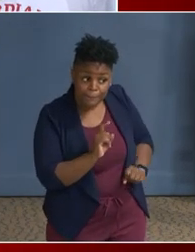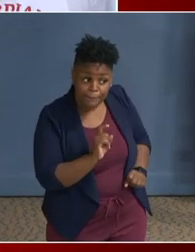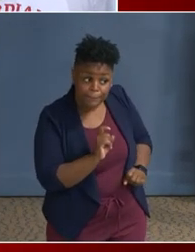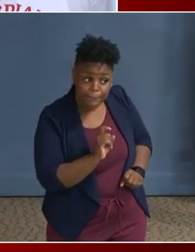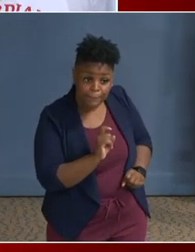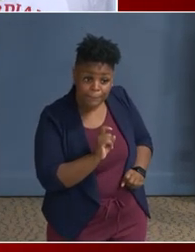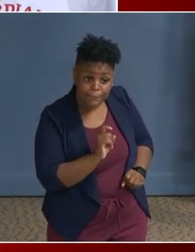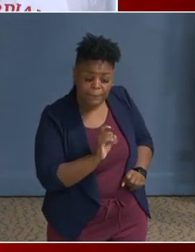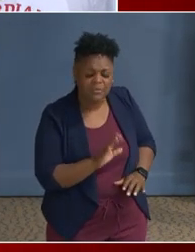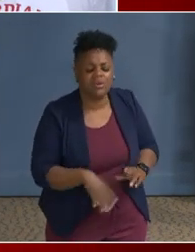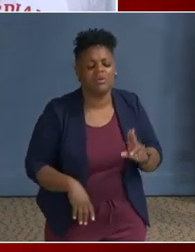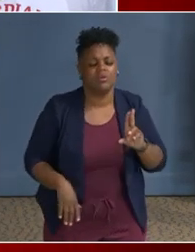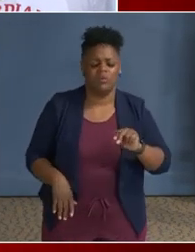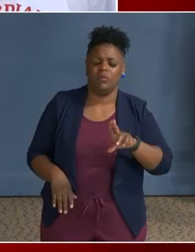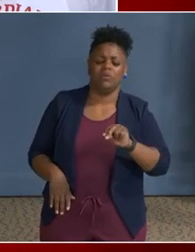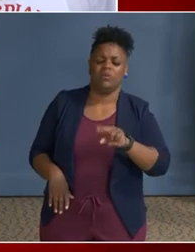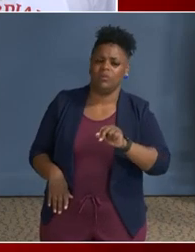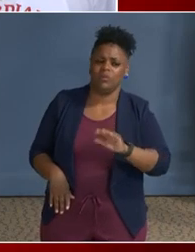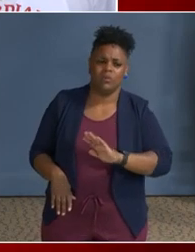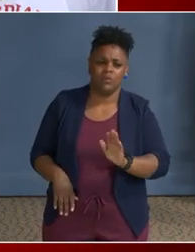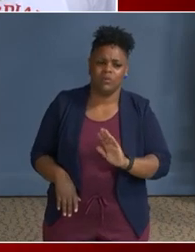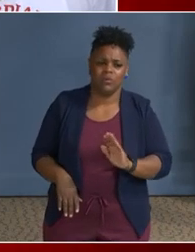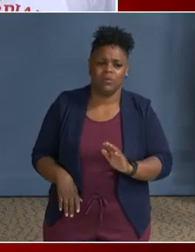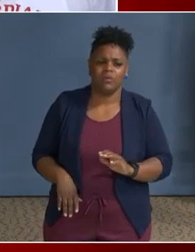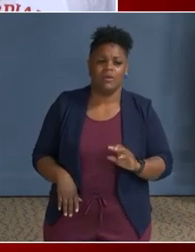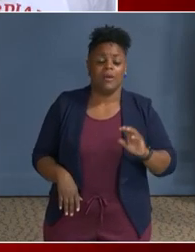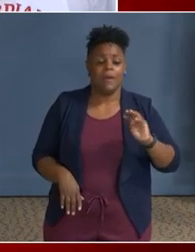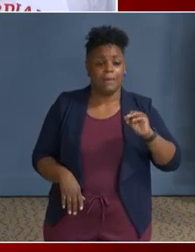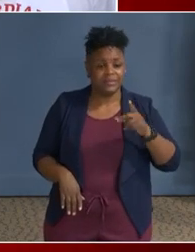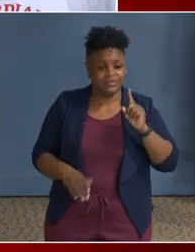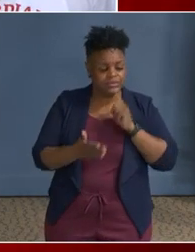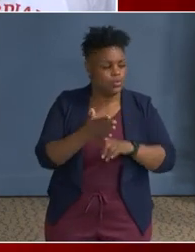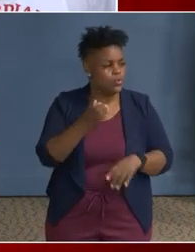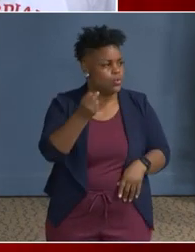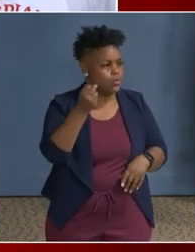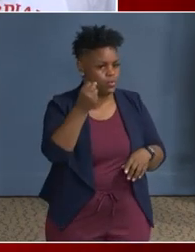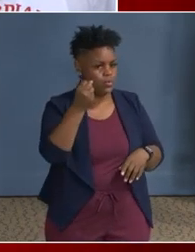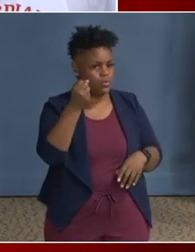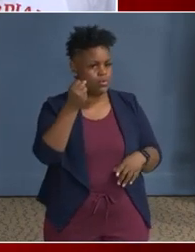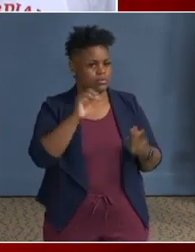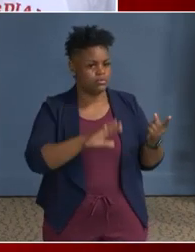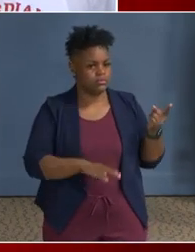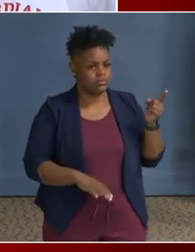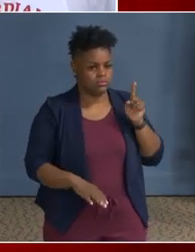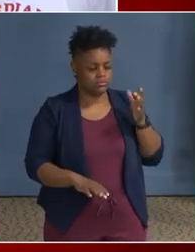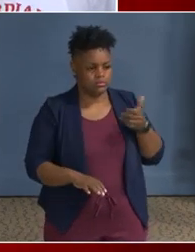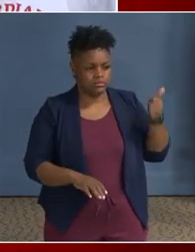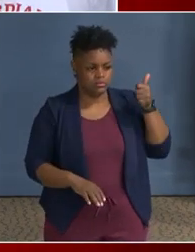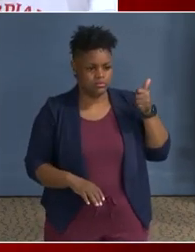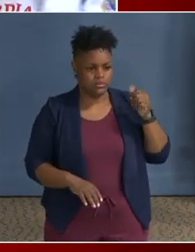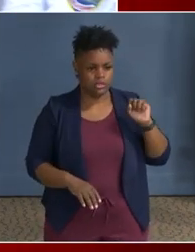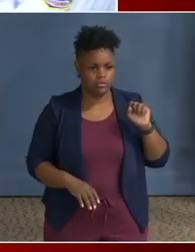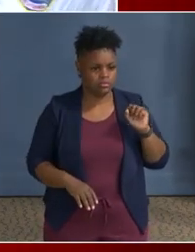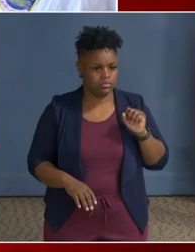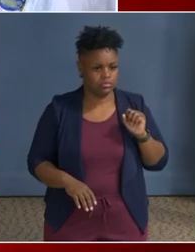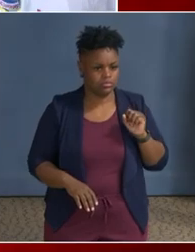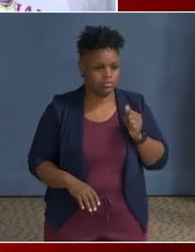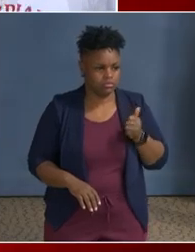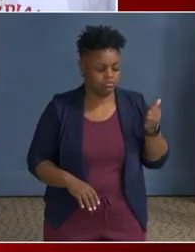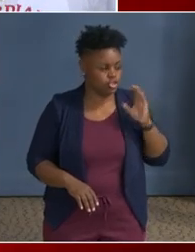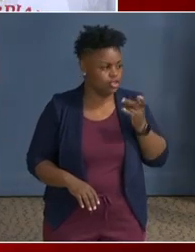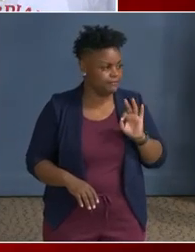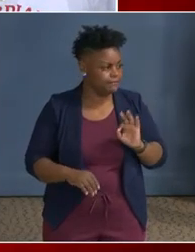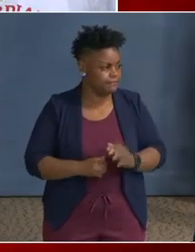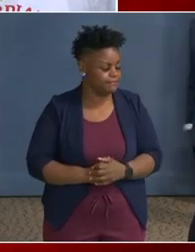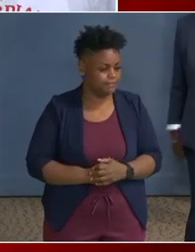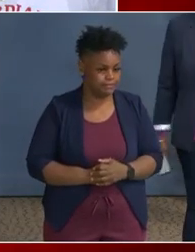all. MPD is investigating. Hold on. Okay. You can go to the mic if you want. But let's see.